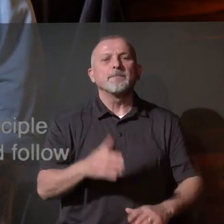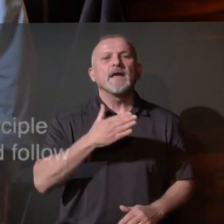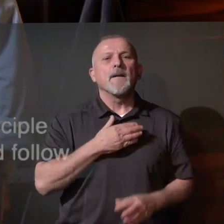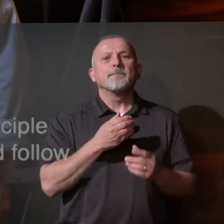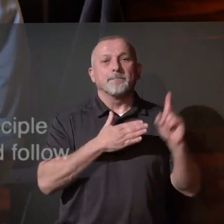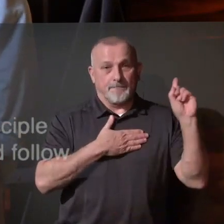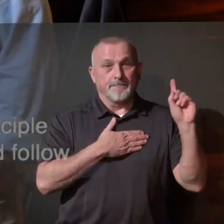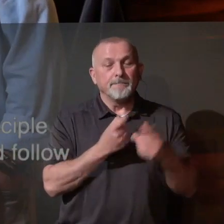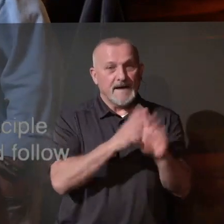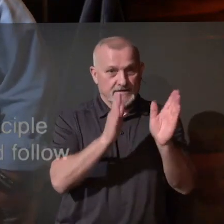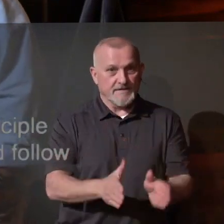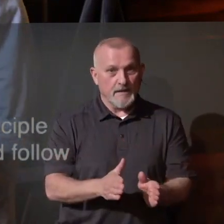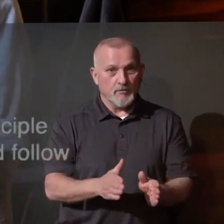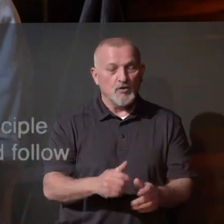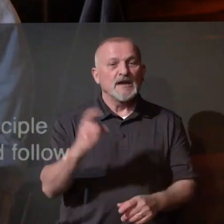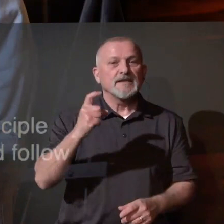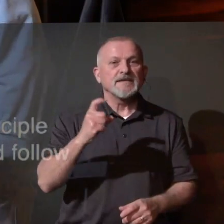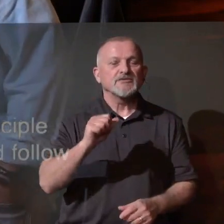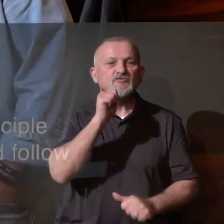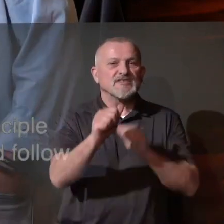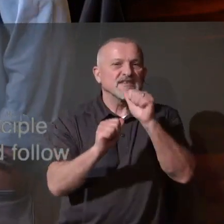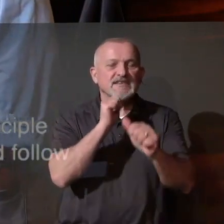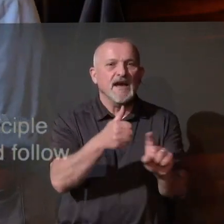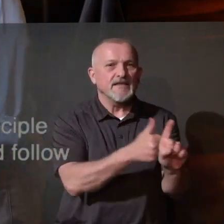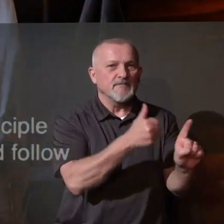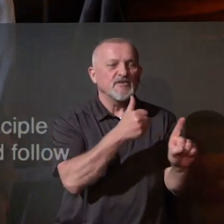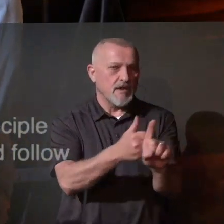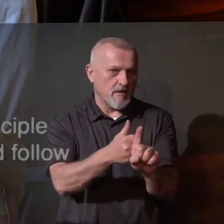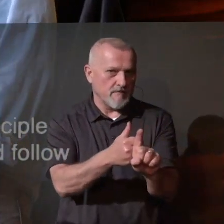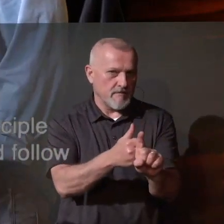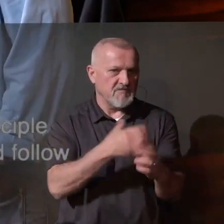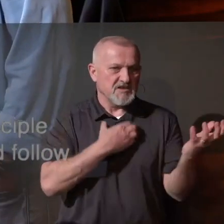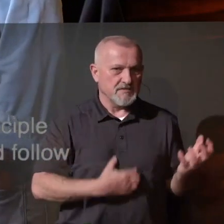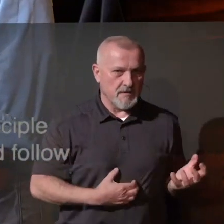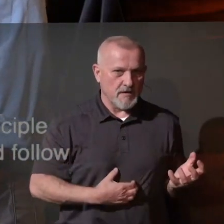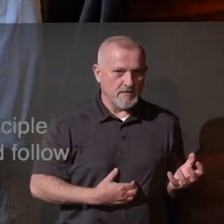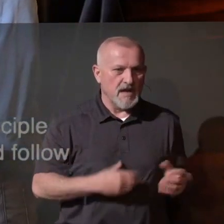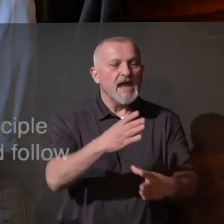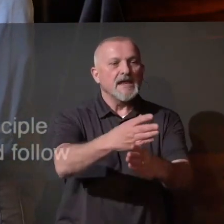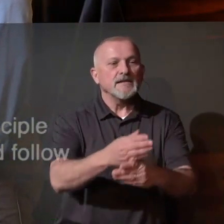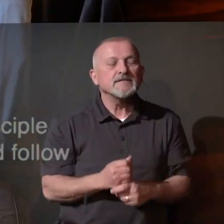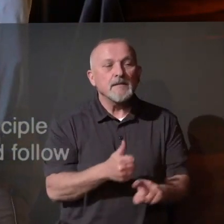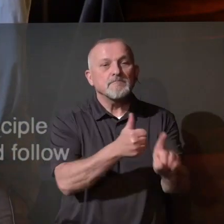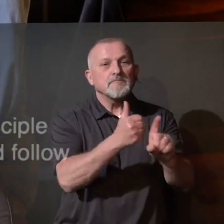deny themselves, must deny their own desires, take up their cross and follow me."